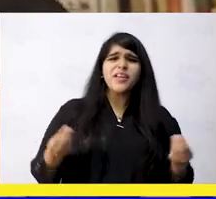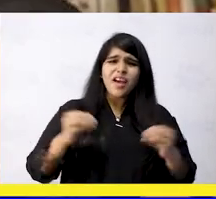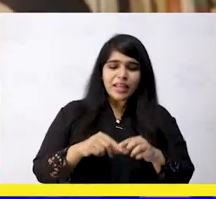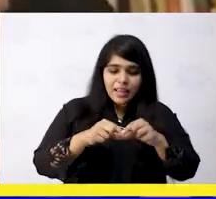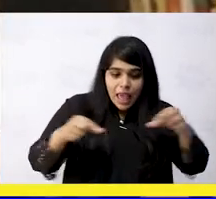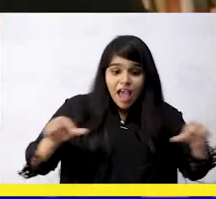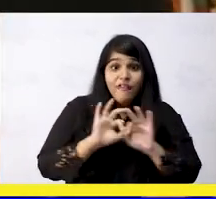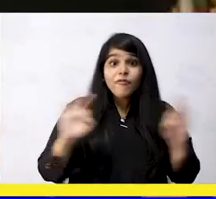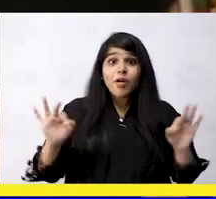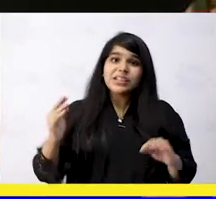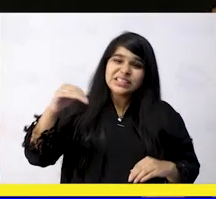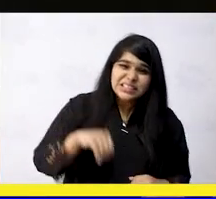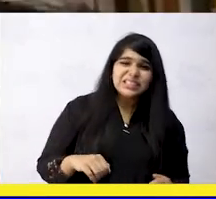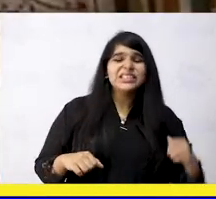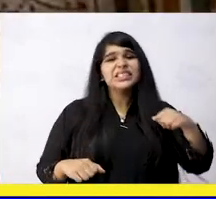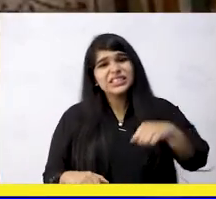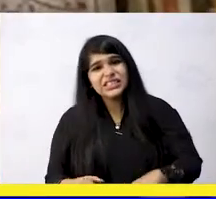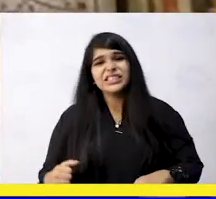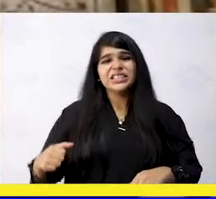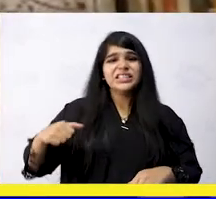kept plodding on towards that finish line.